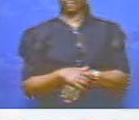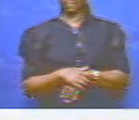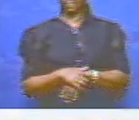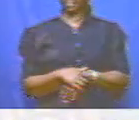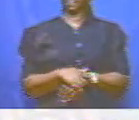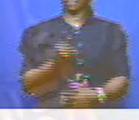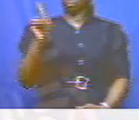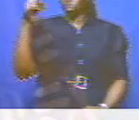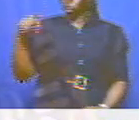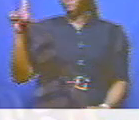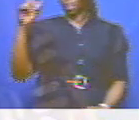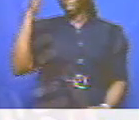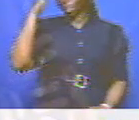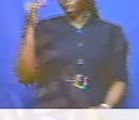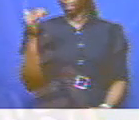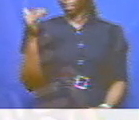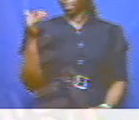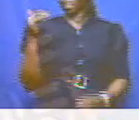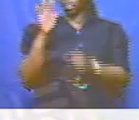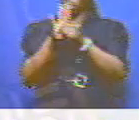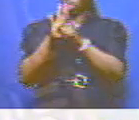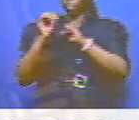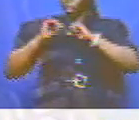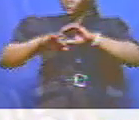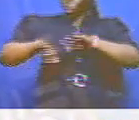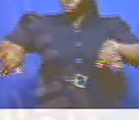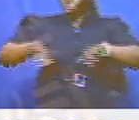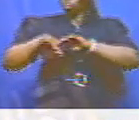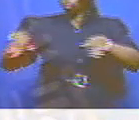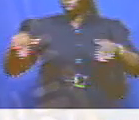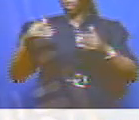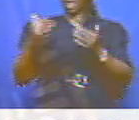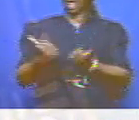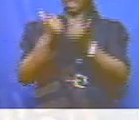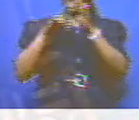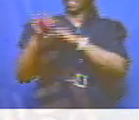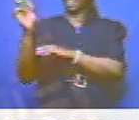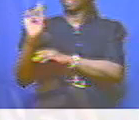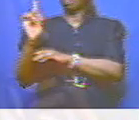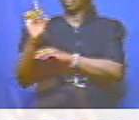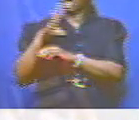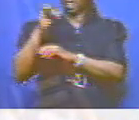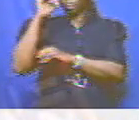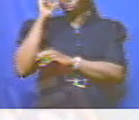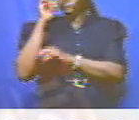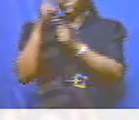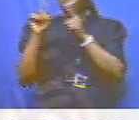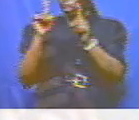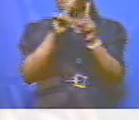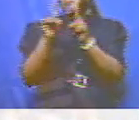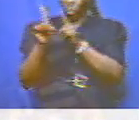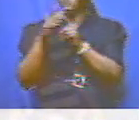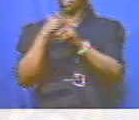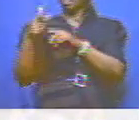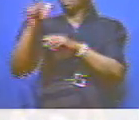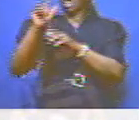You're right in the sense that a lot of swimming seems to be taking place in Nairobi and Mombasa. But I also just like to add that